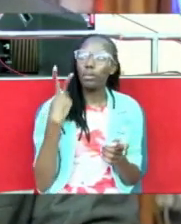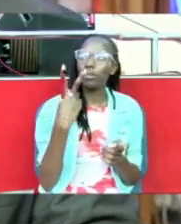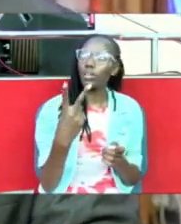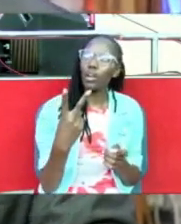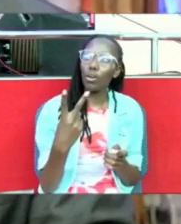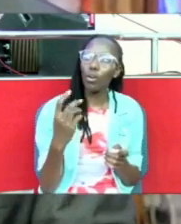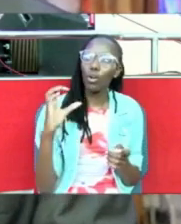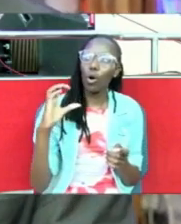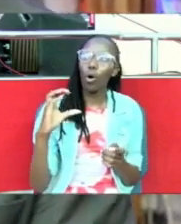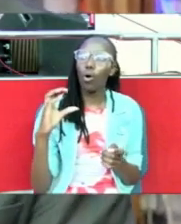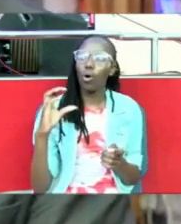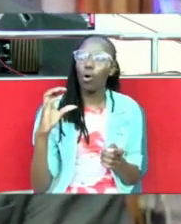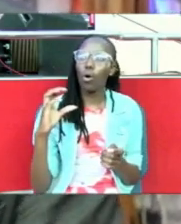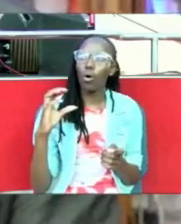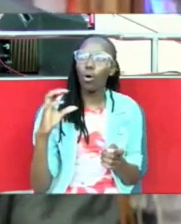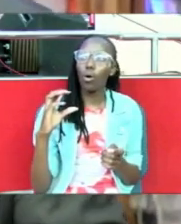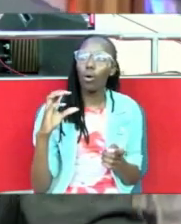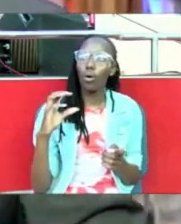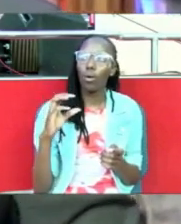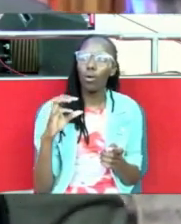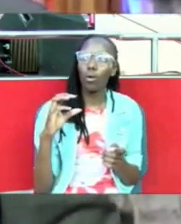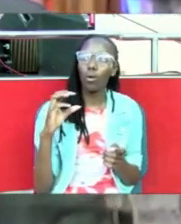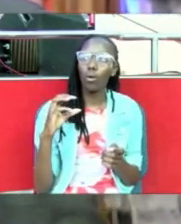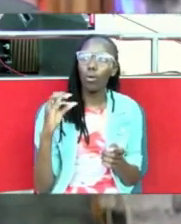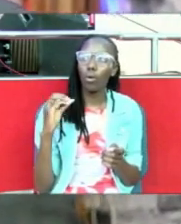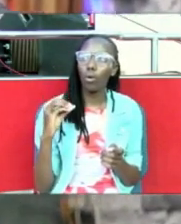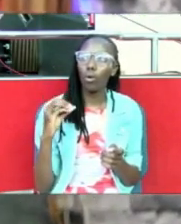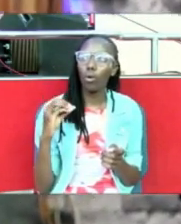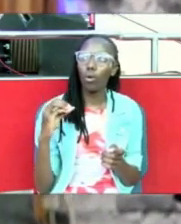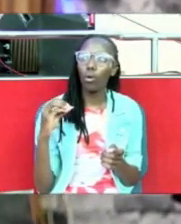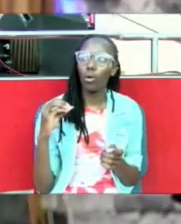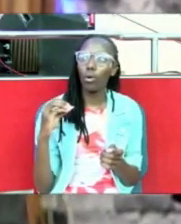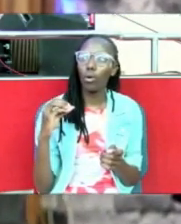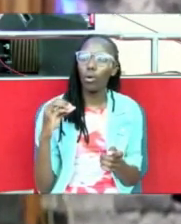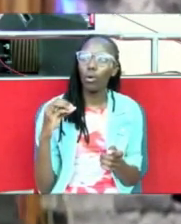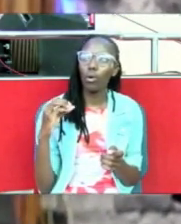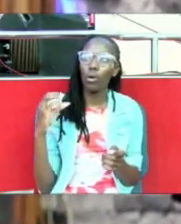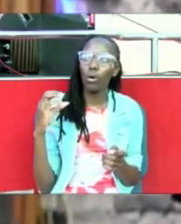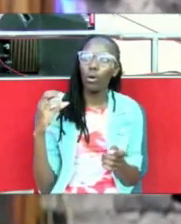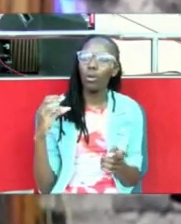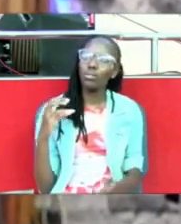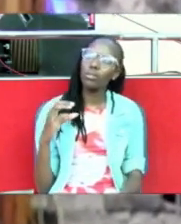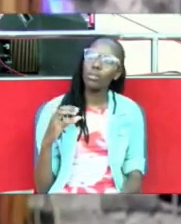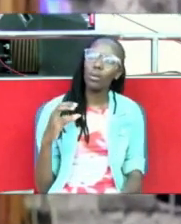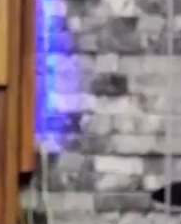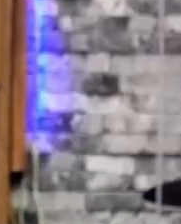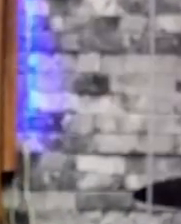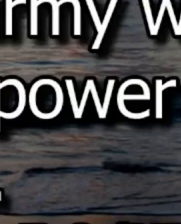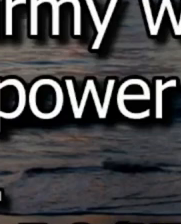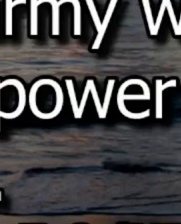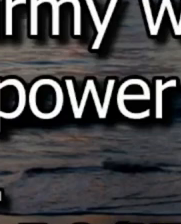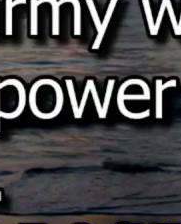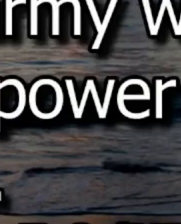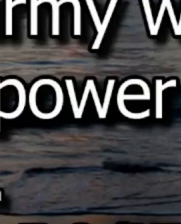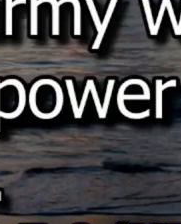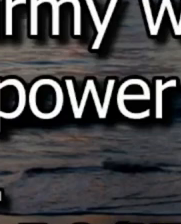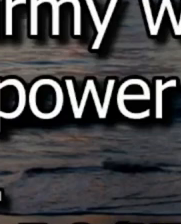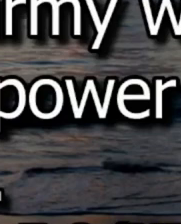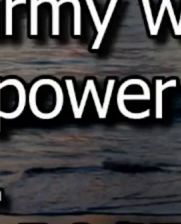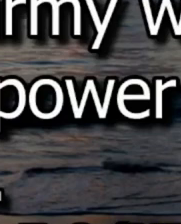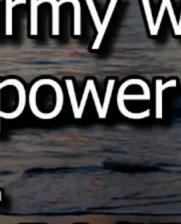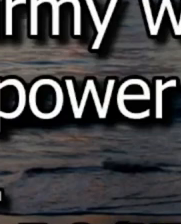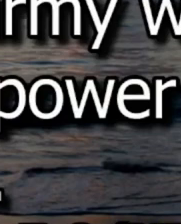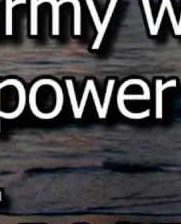7 and 8. Katika mambo ya nyakati, katika tunaona haya. 2 Chronicles 32, 7 and